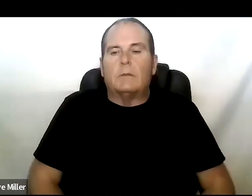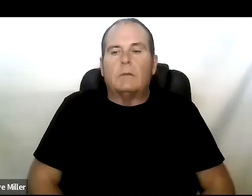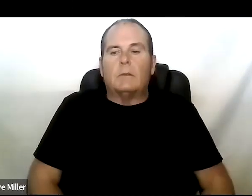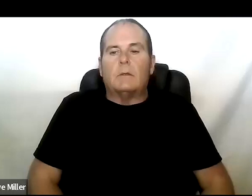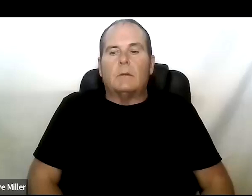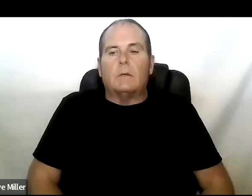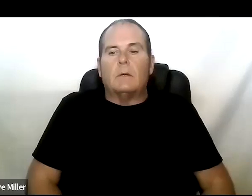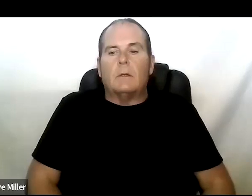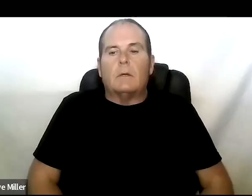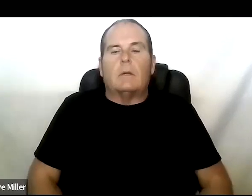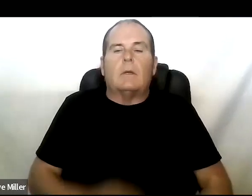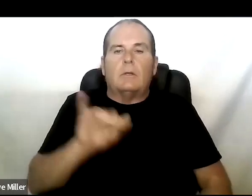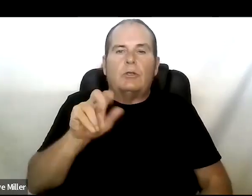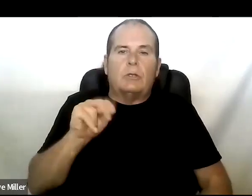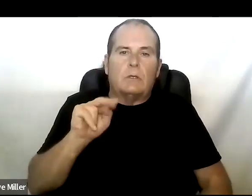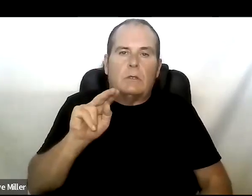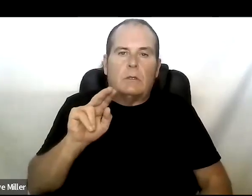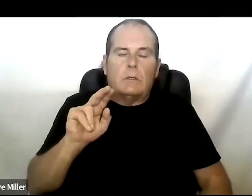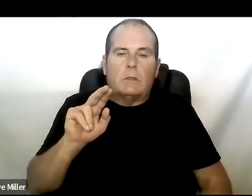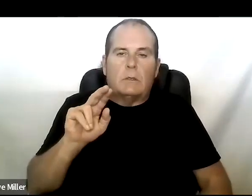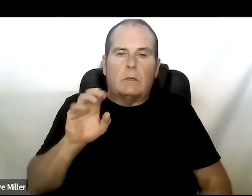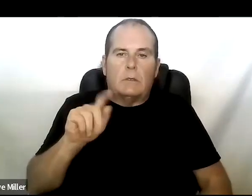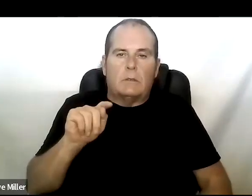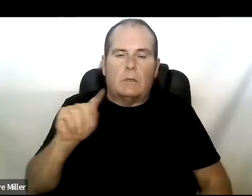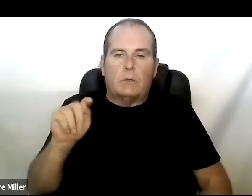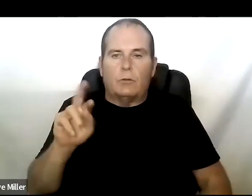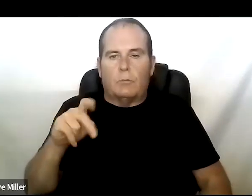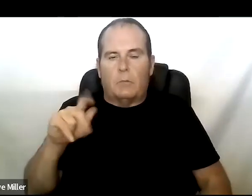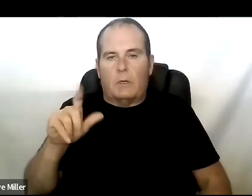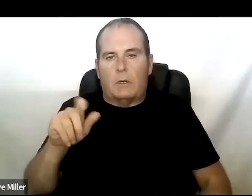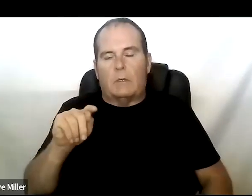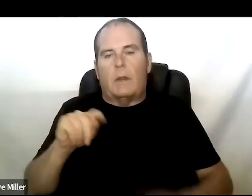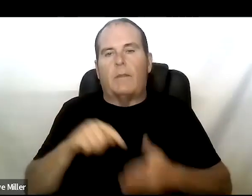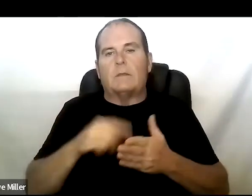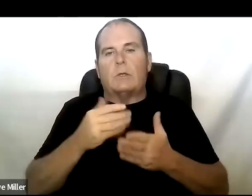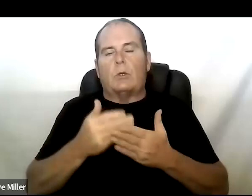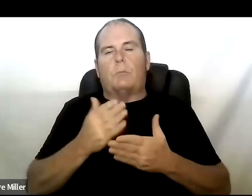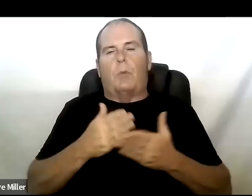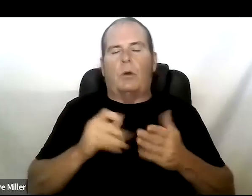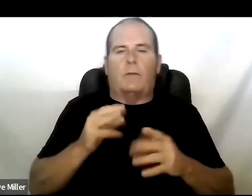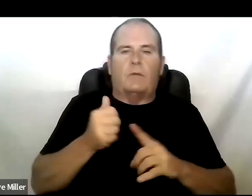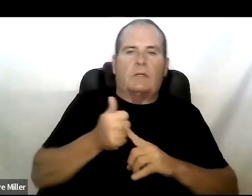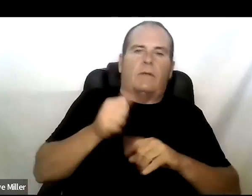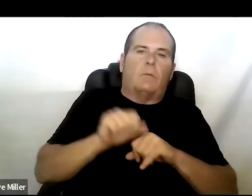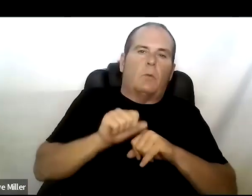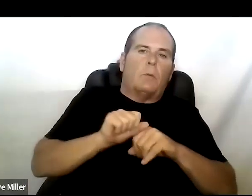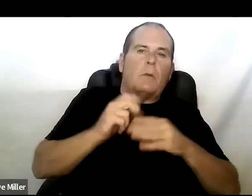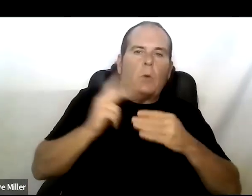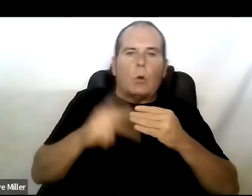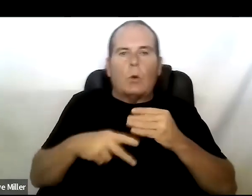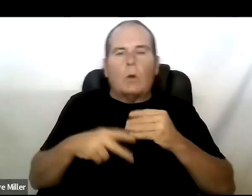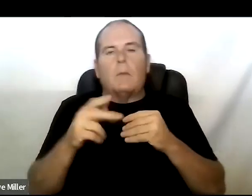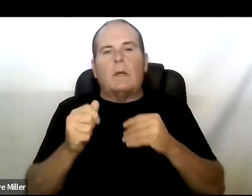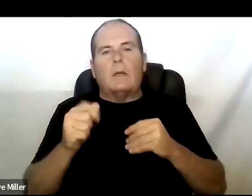Another from Janet Triplett. This is a good part of the self-employment program. An 1,800